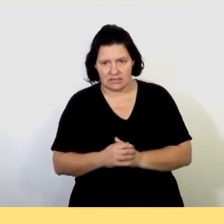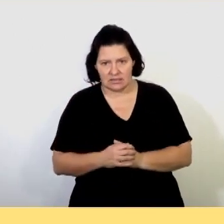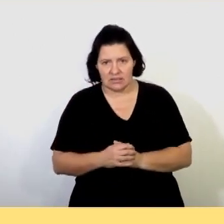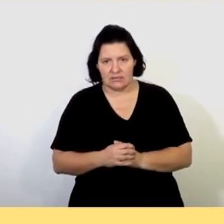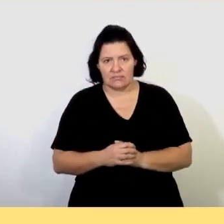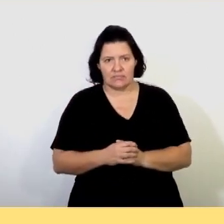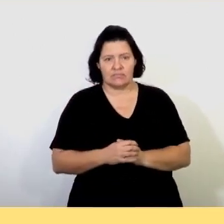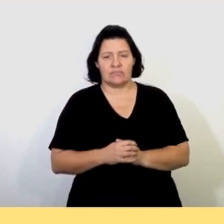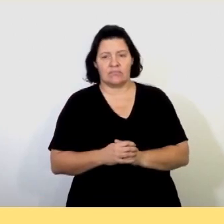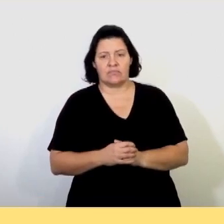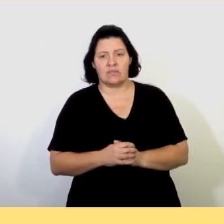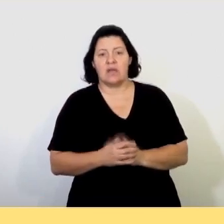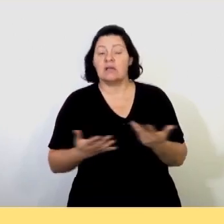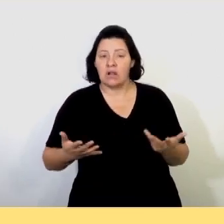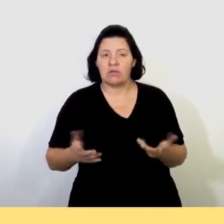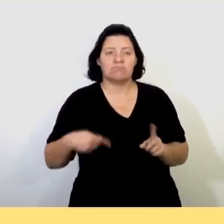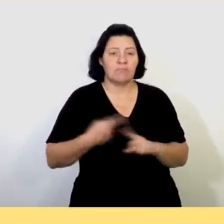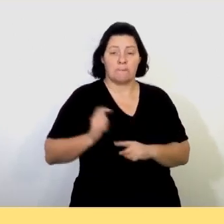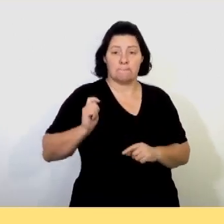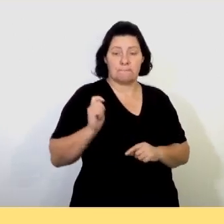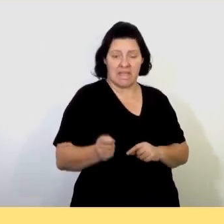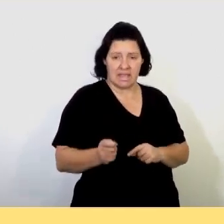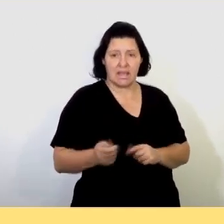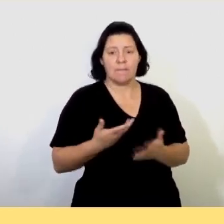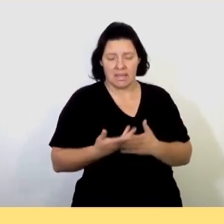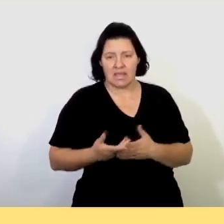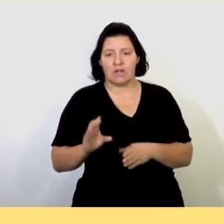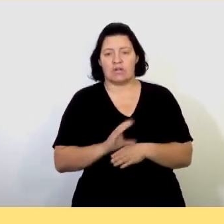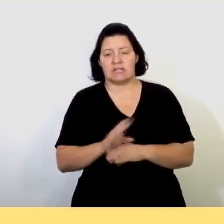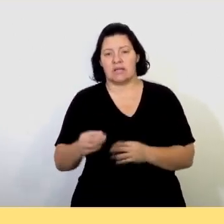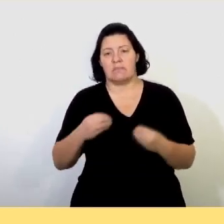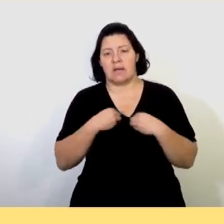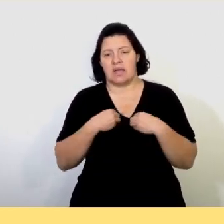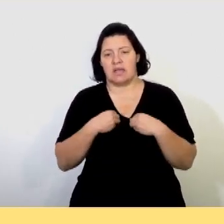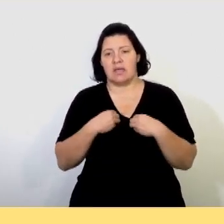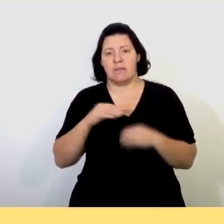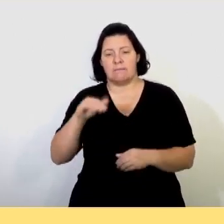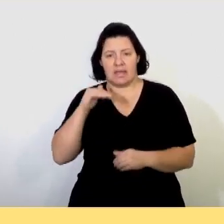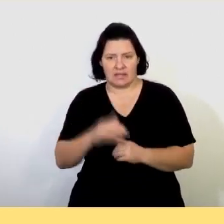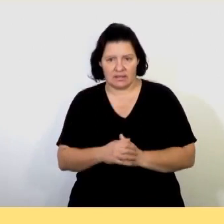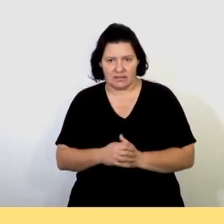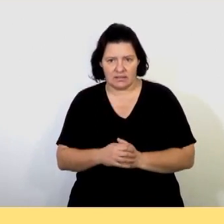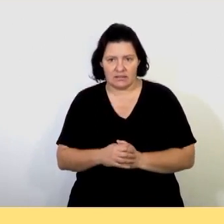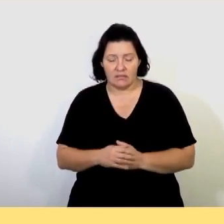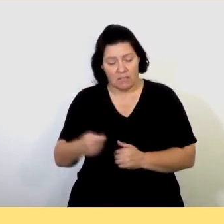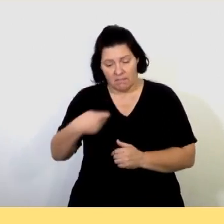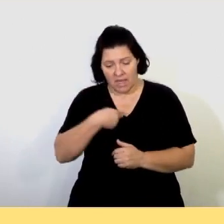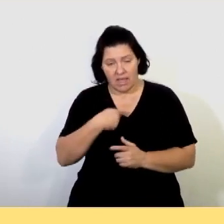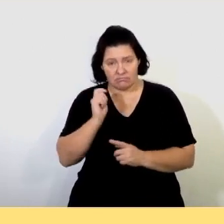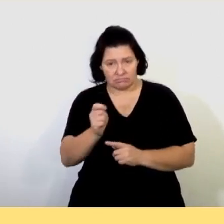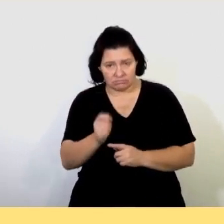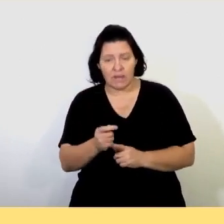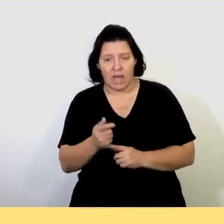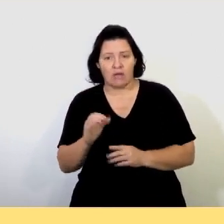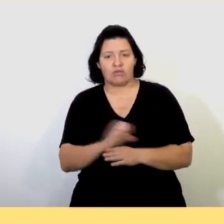7,300. And then, as long as I'm paying, I will credit my bank. As long as I'm